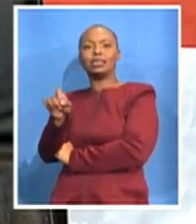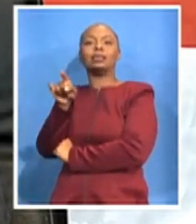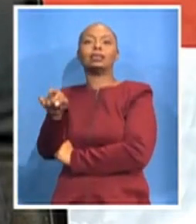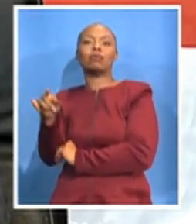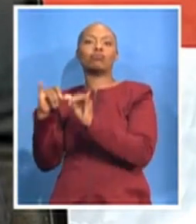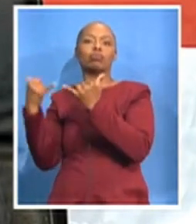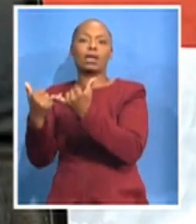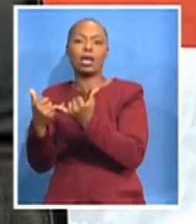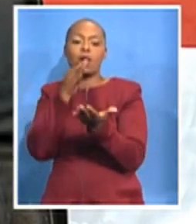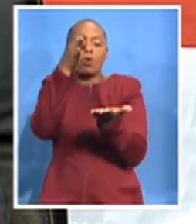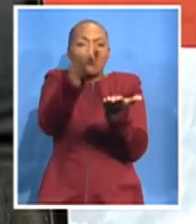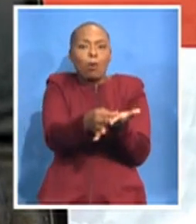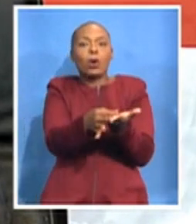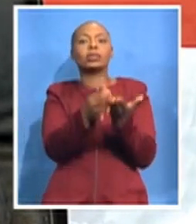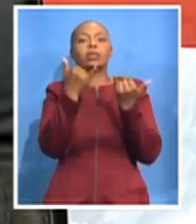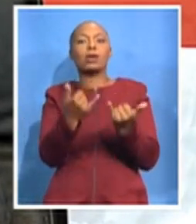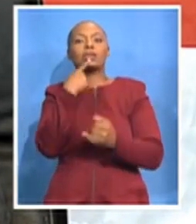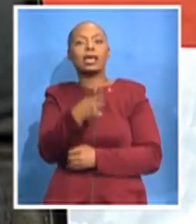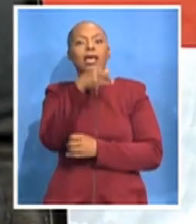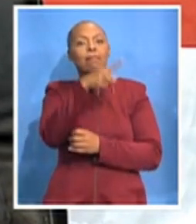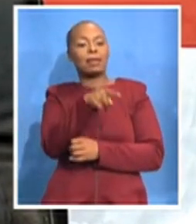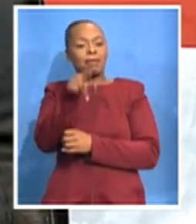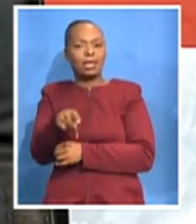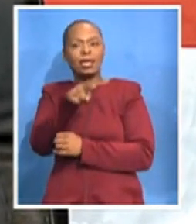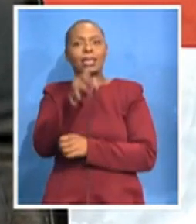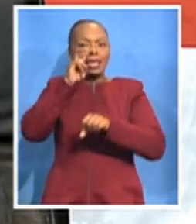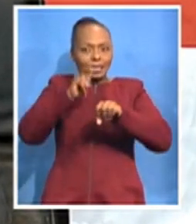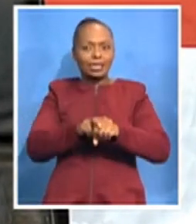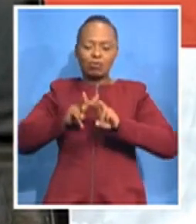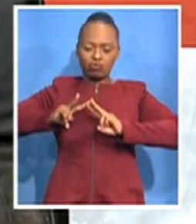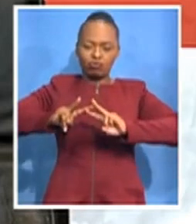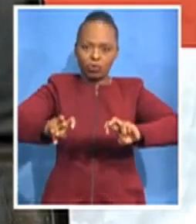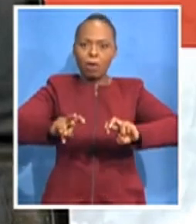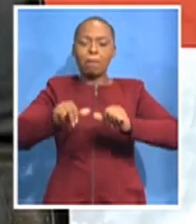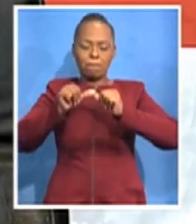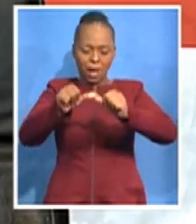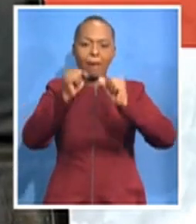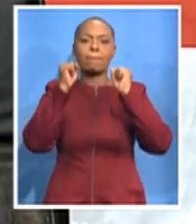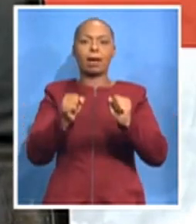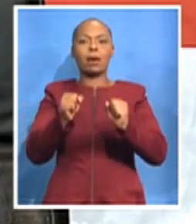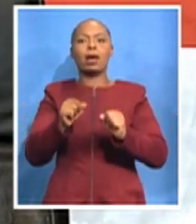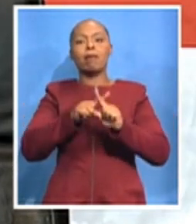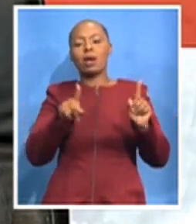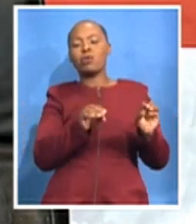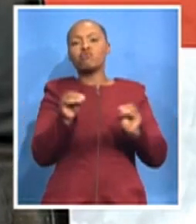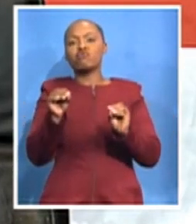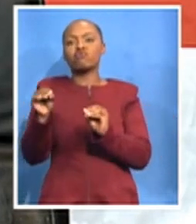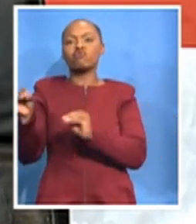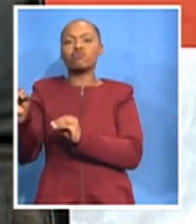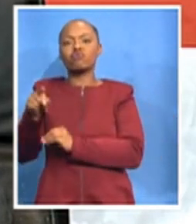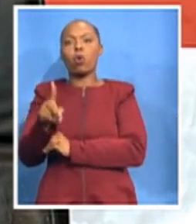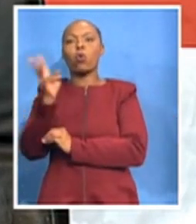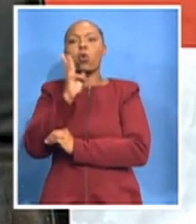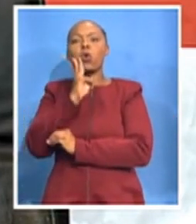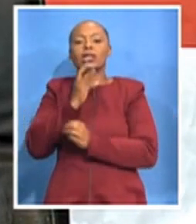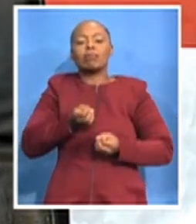PP should keep this investigation in abeyance, again further delaying the provision of water to the people of Guyana. So, which